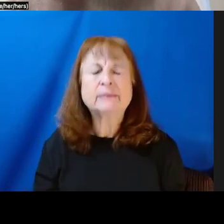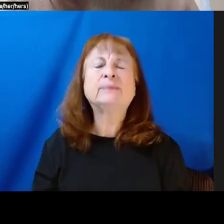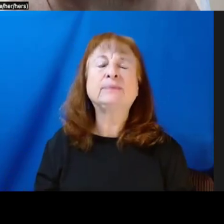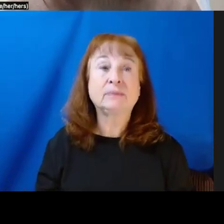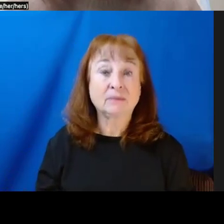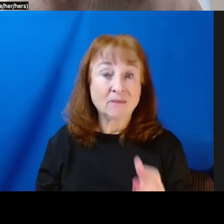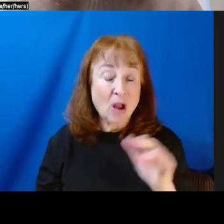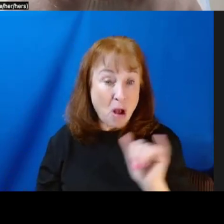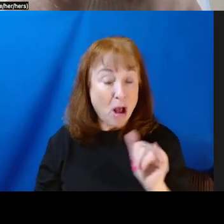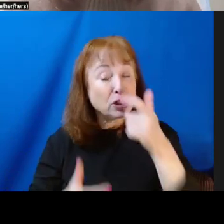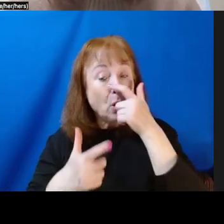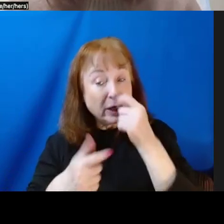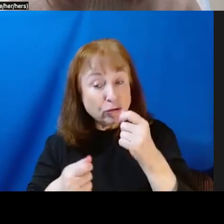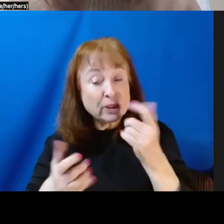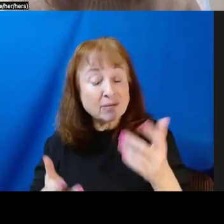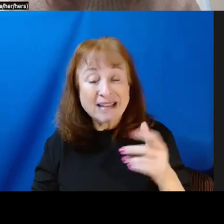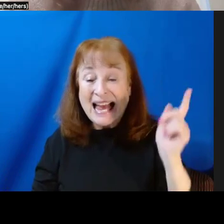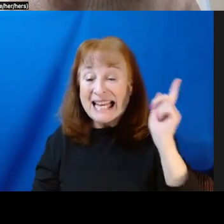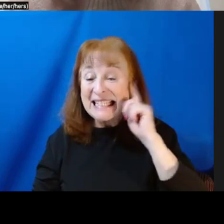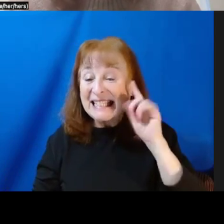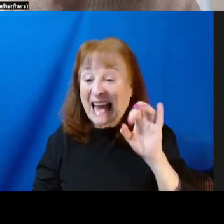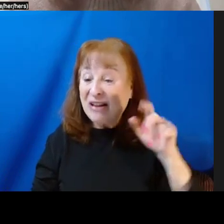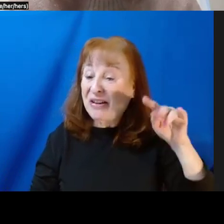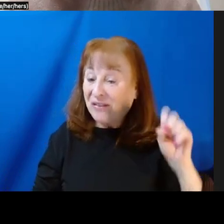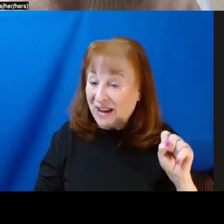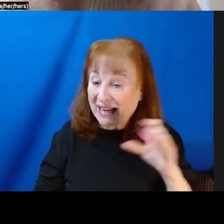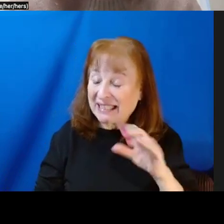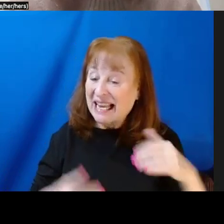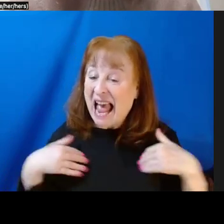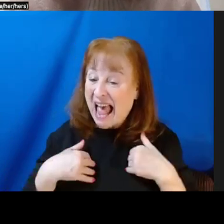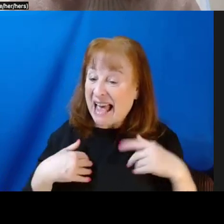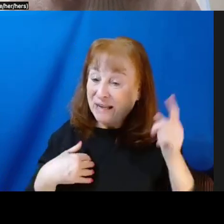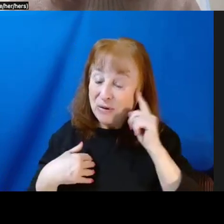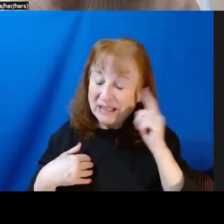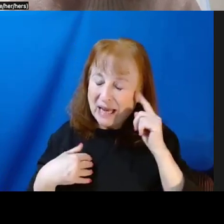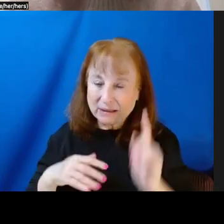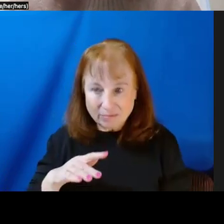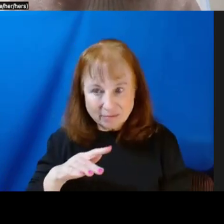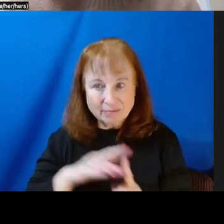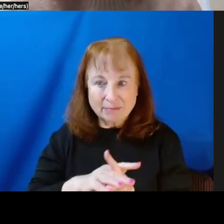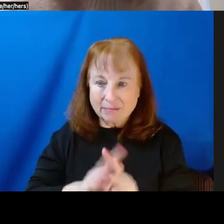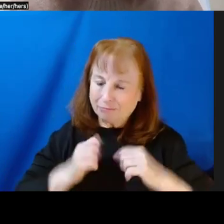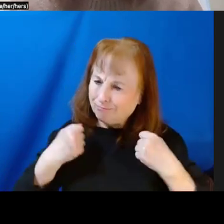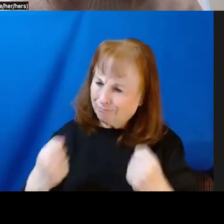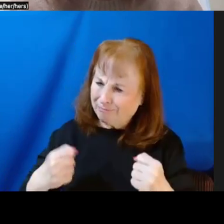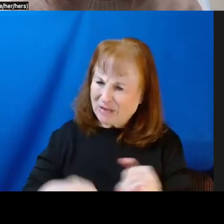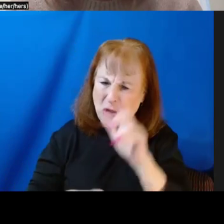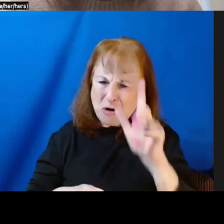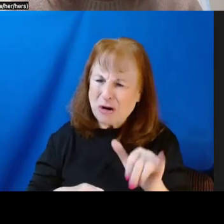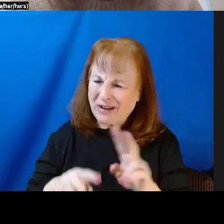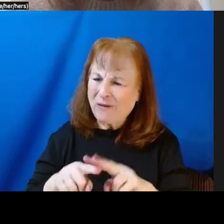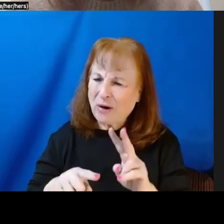And also, interestingly, sound effects and animal sounds tend to feature very prominently in early